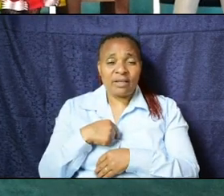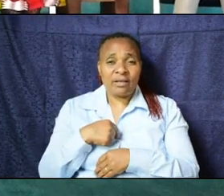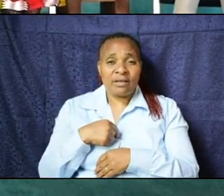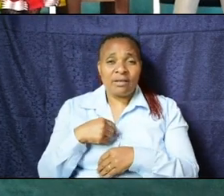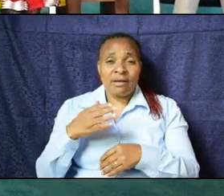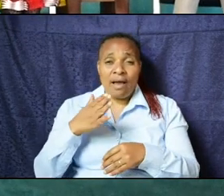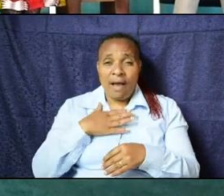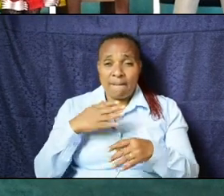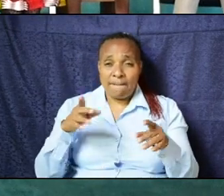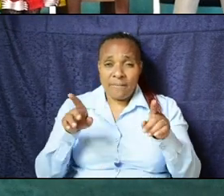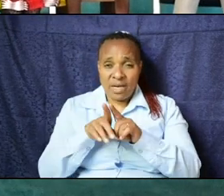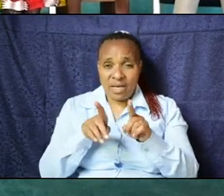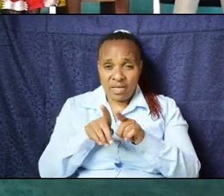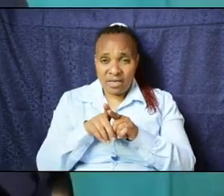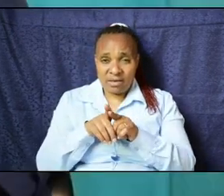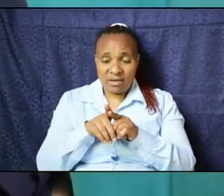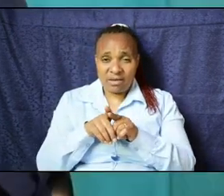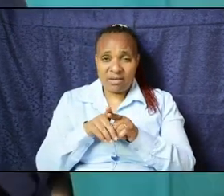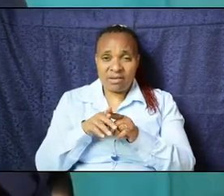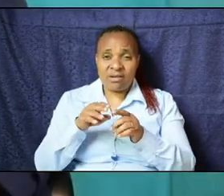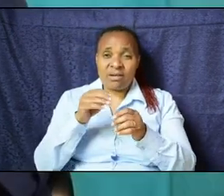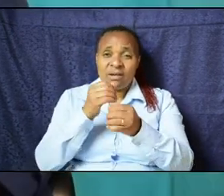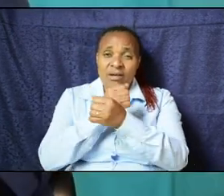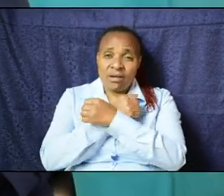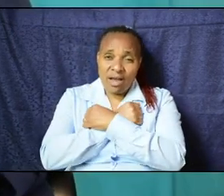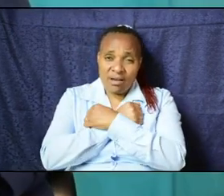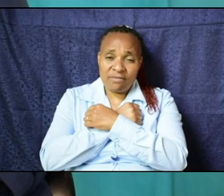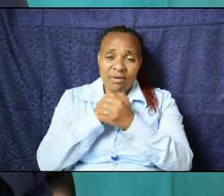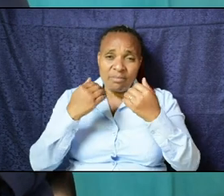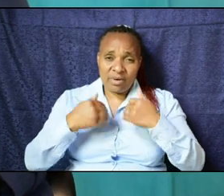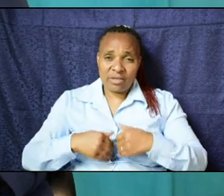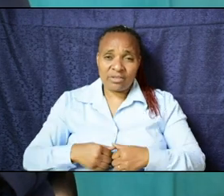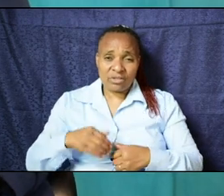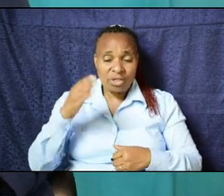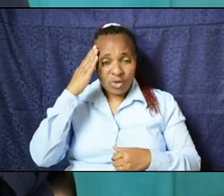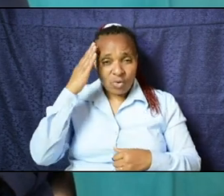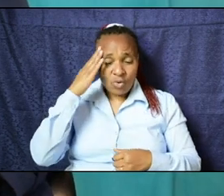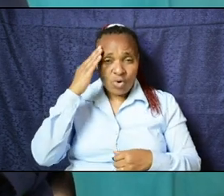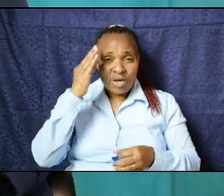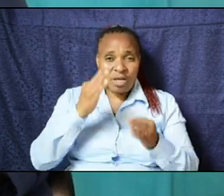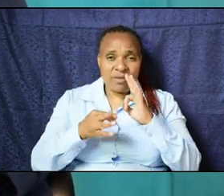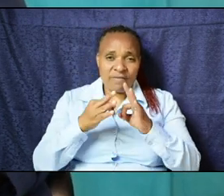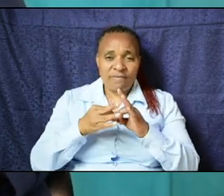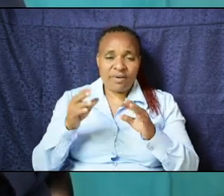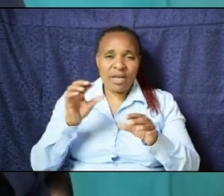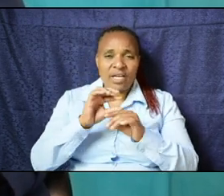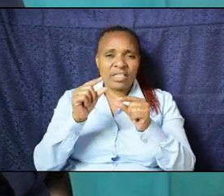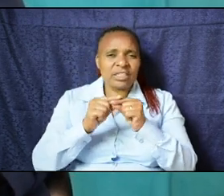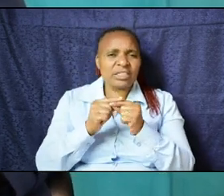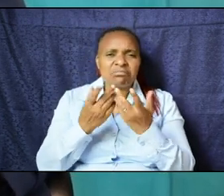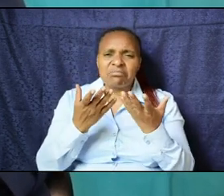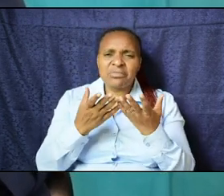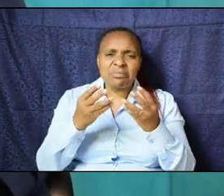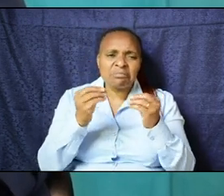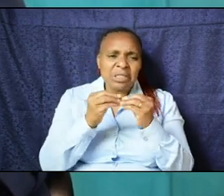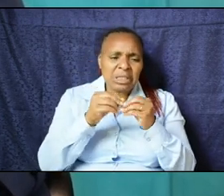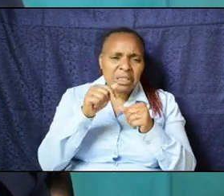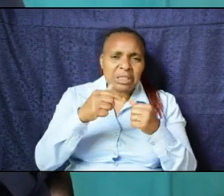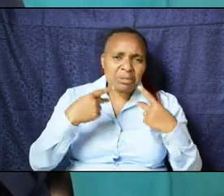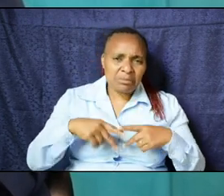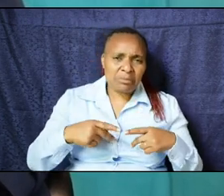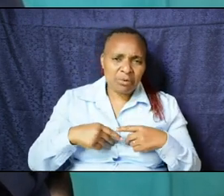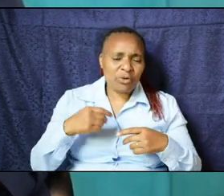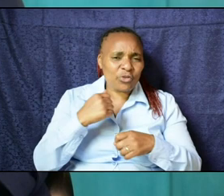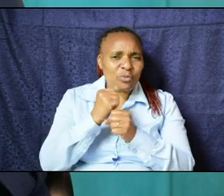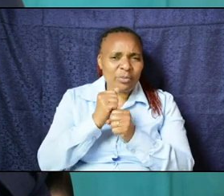I'm like a peace-loving kind of person because I know if I exact revenge on these people, they're going to make